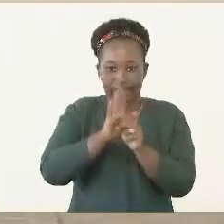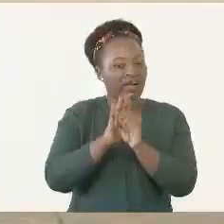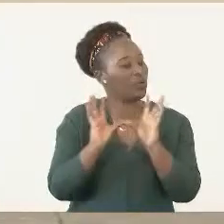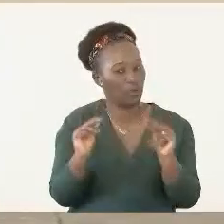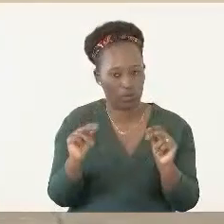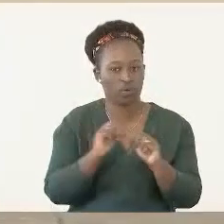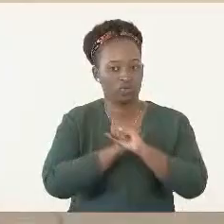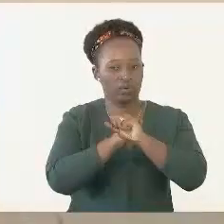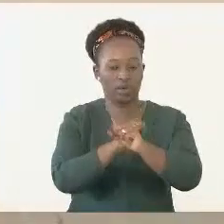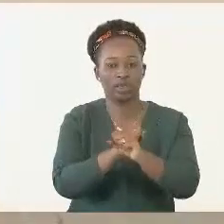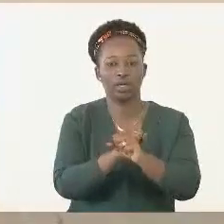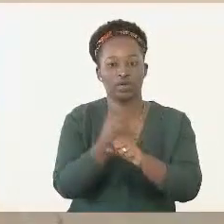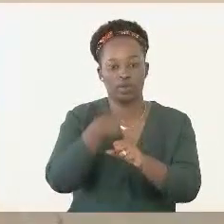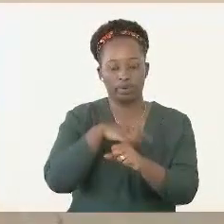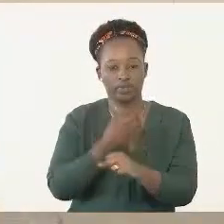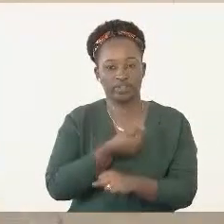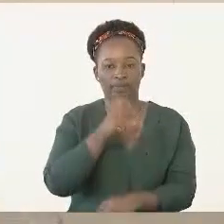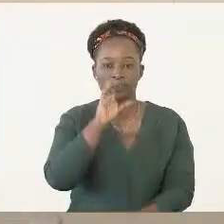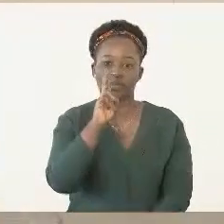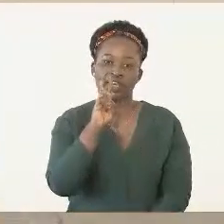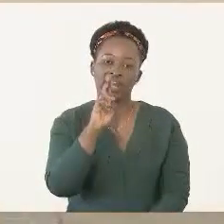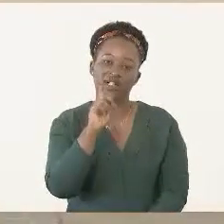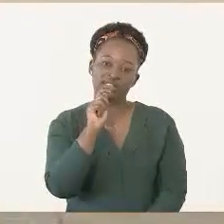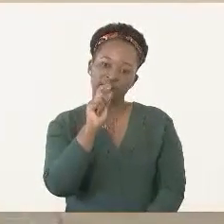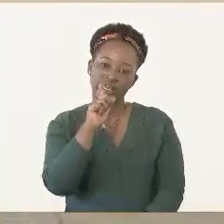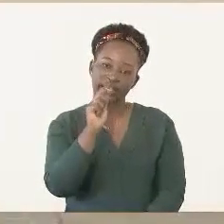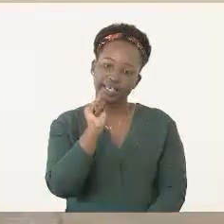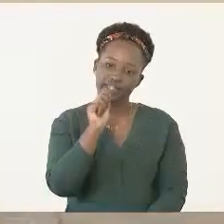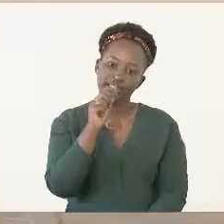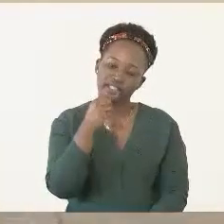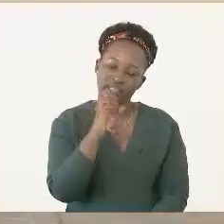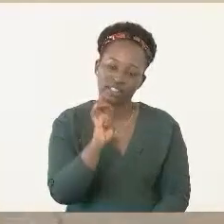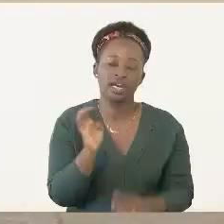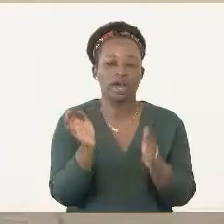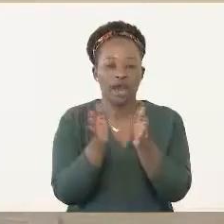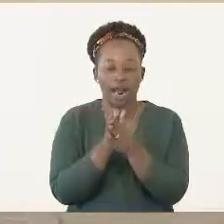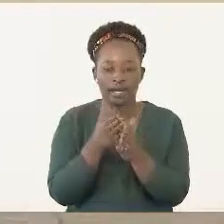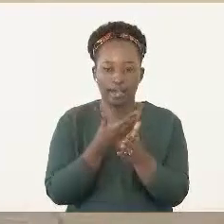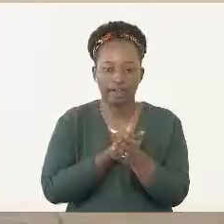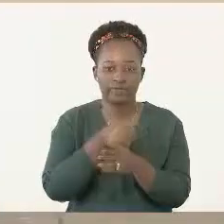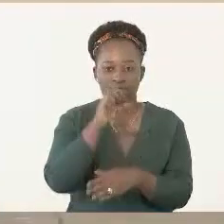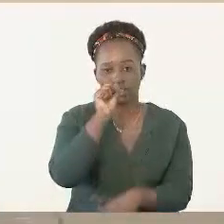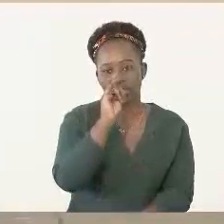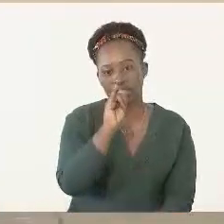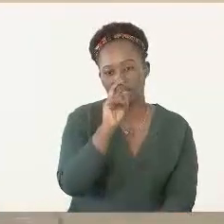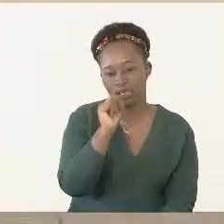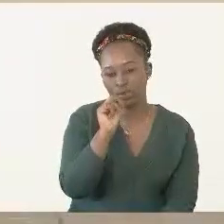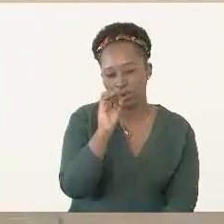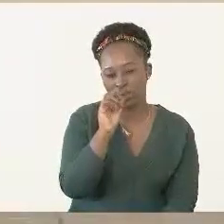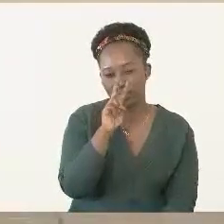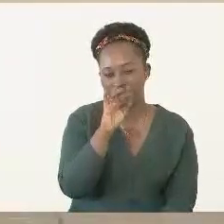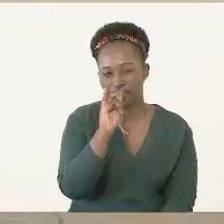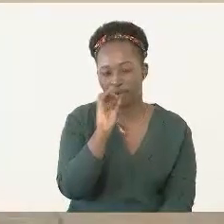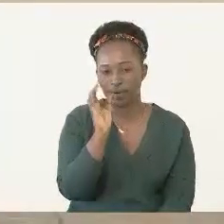avoid that, we have cartilage, which is the soft part of the bone, but we also have synovial fluid to make